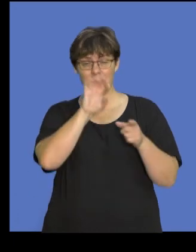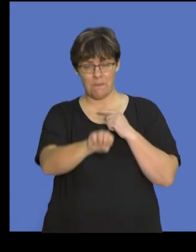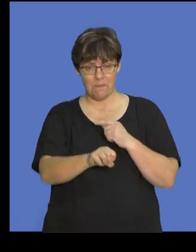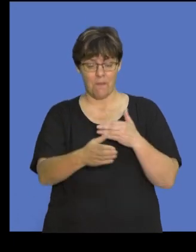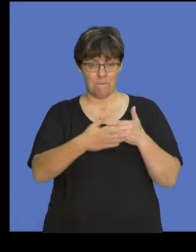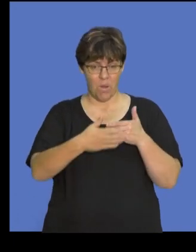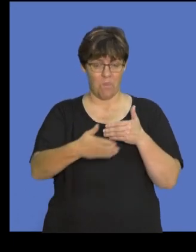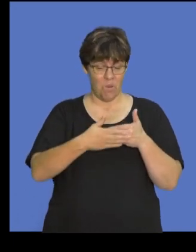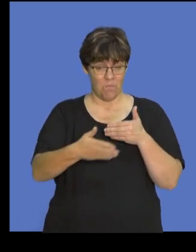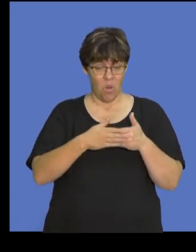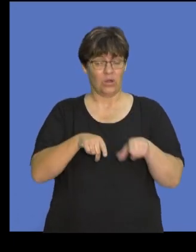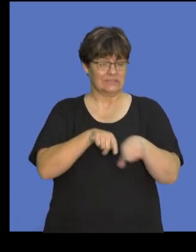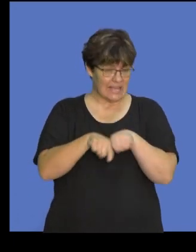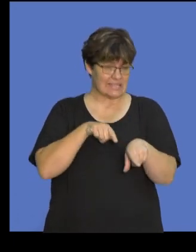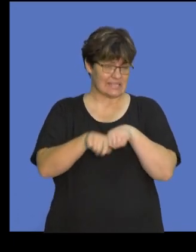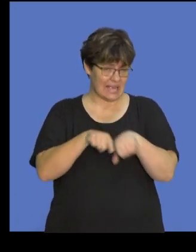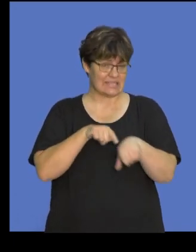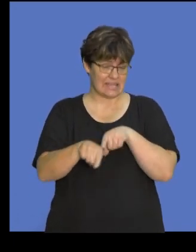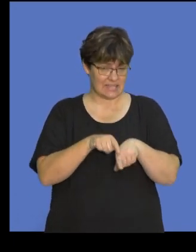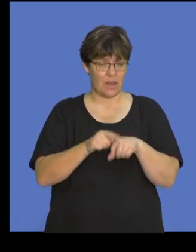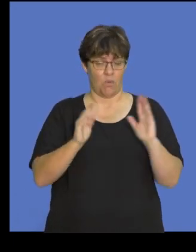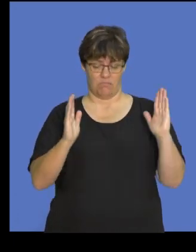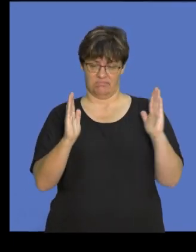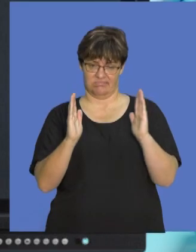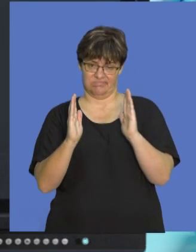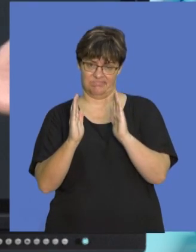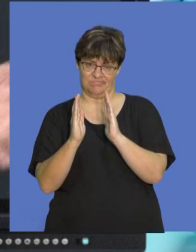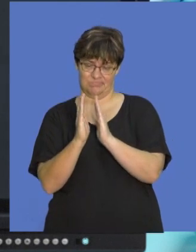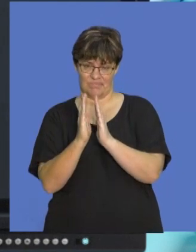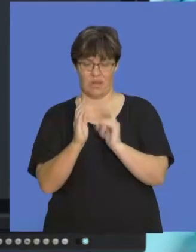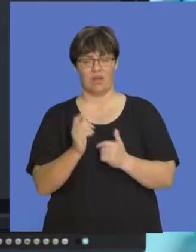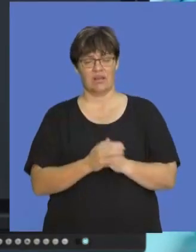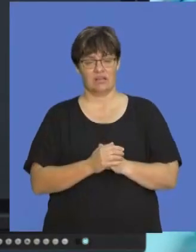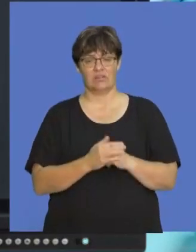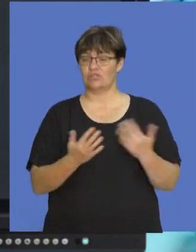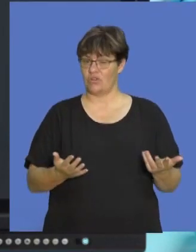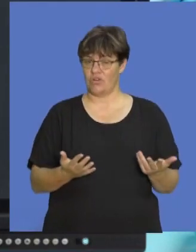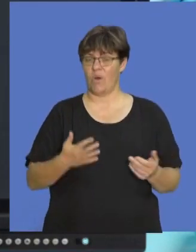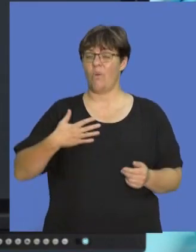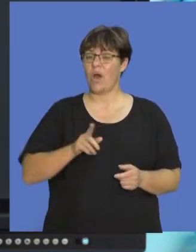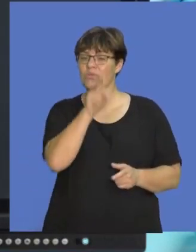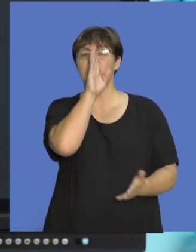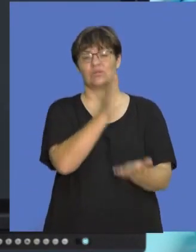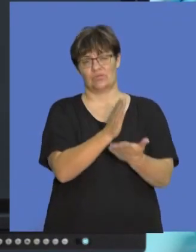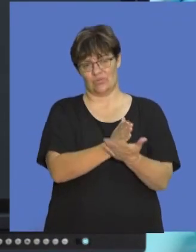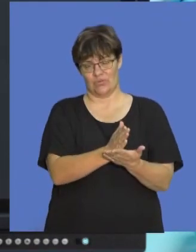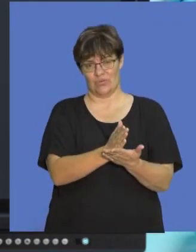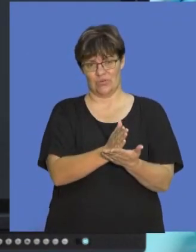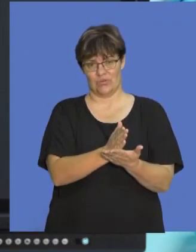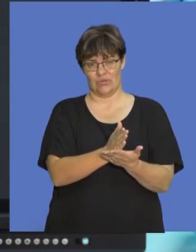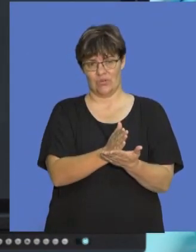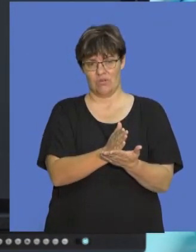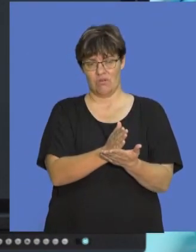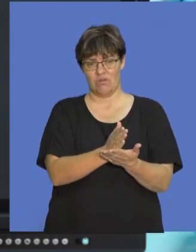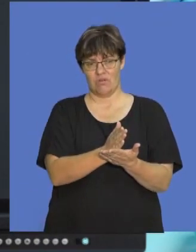total. We recognize the more trials we do, the closer those two numbers get together. And so I want you to